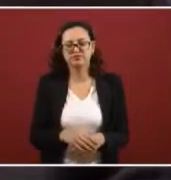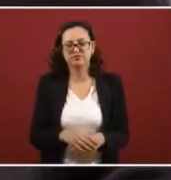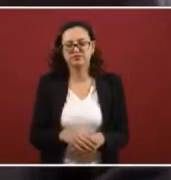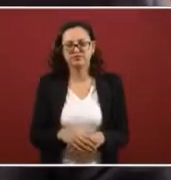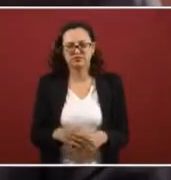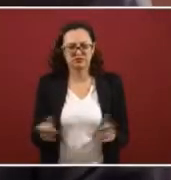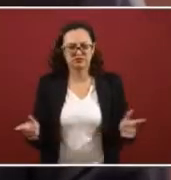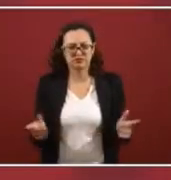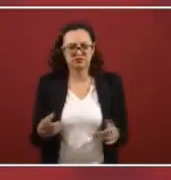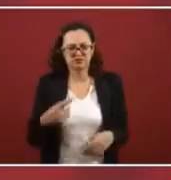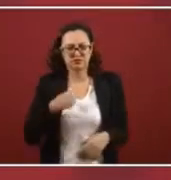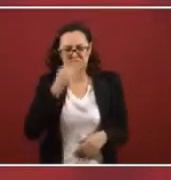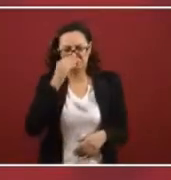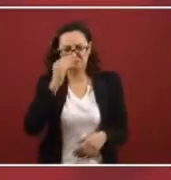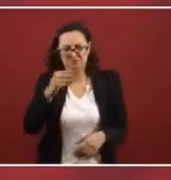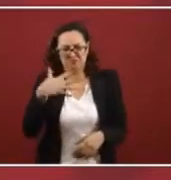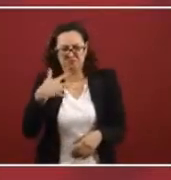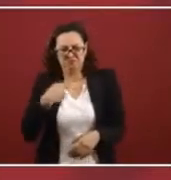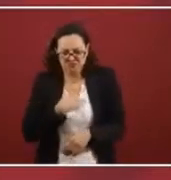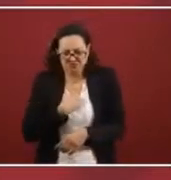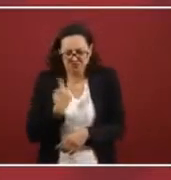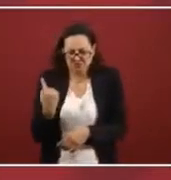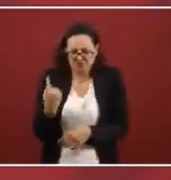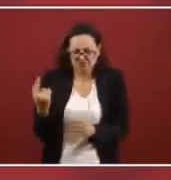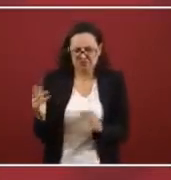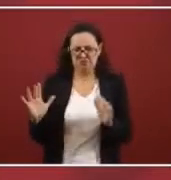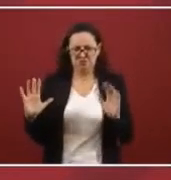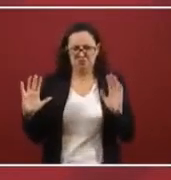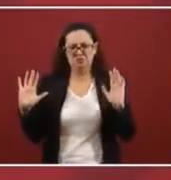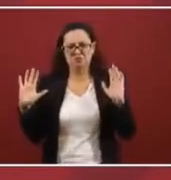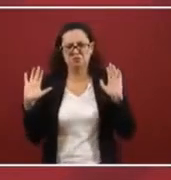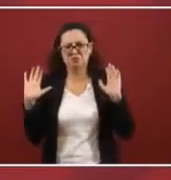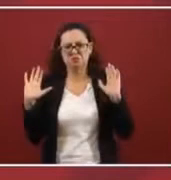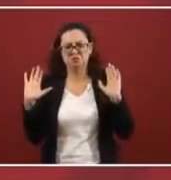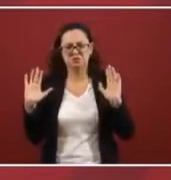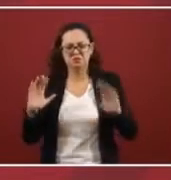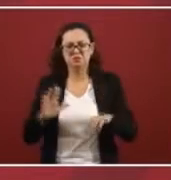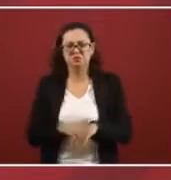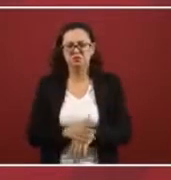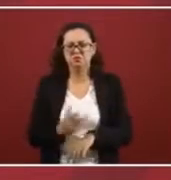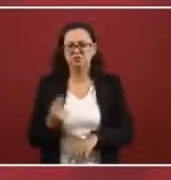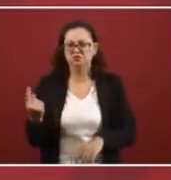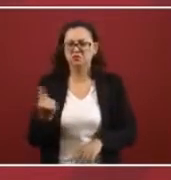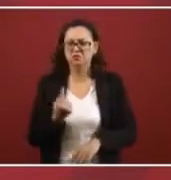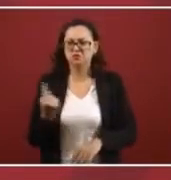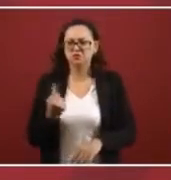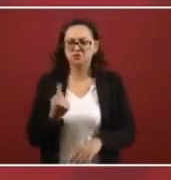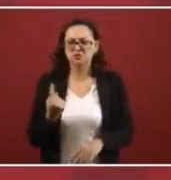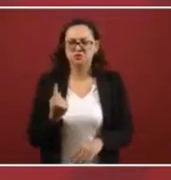involucraran, involve me en este asunto, in this matter. Porque, because